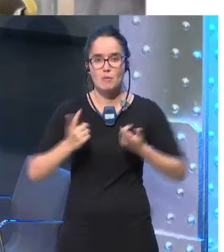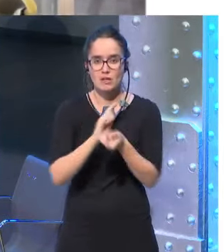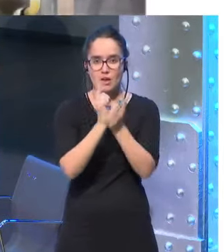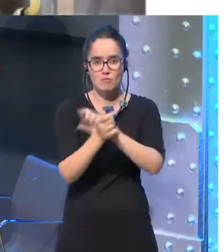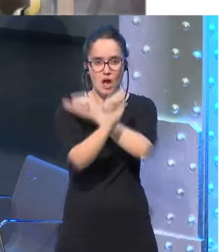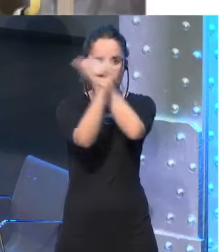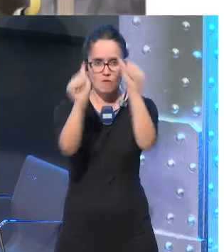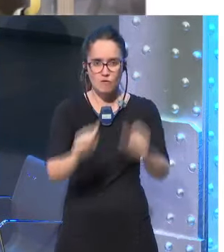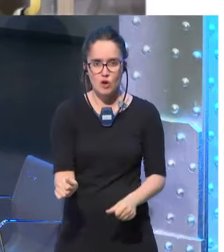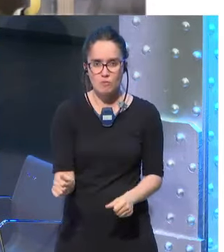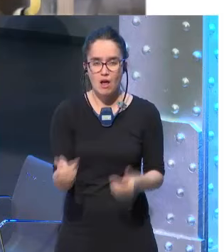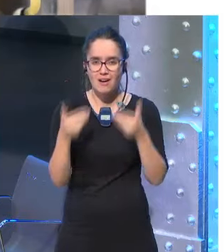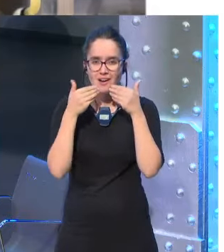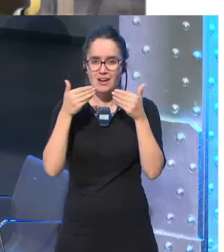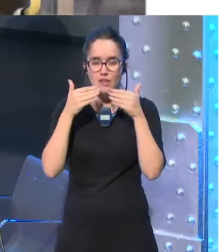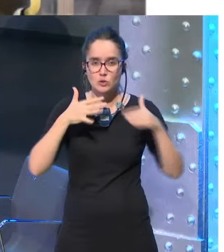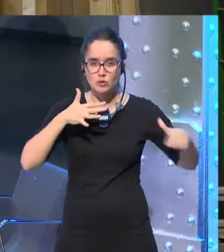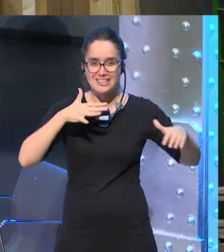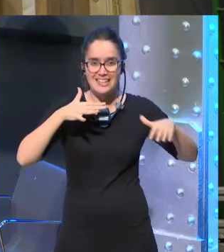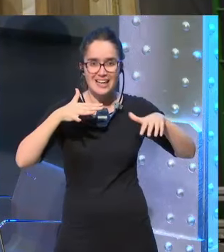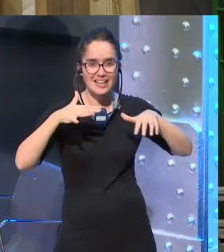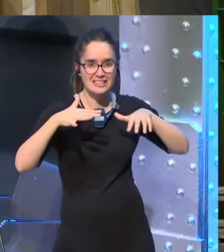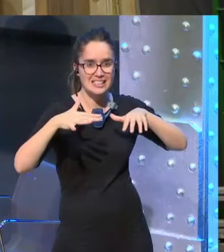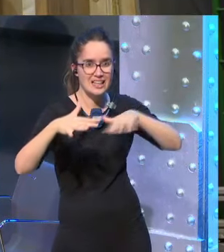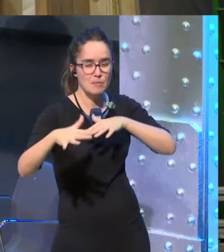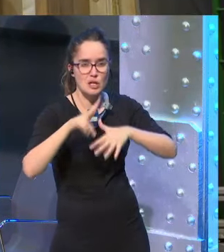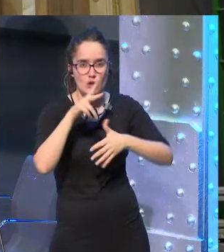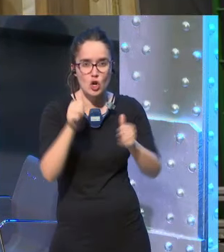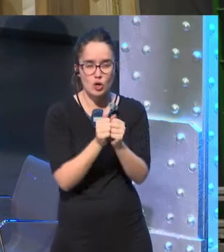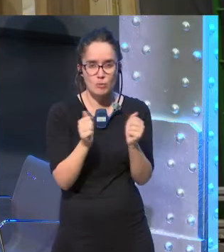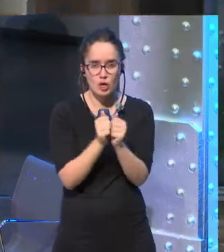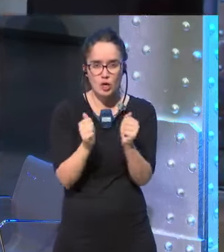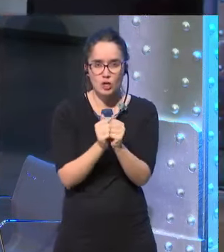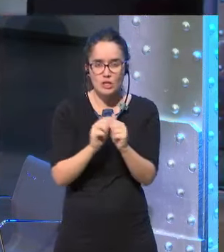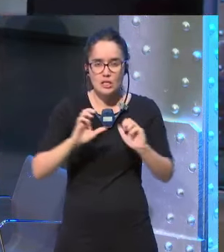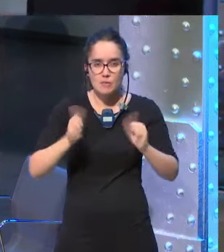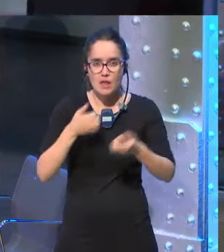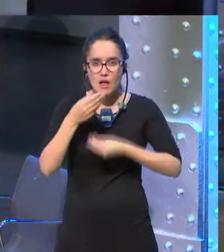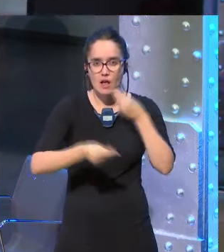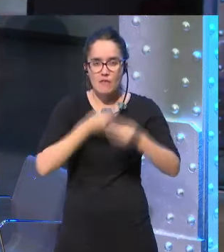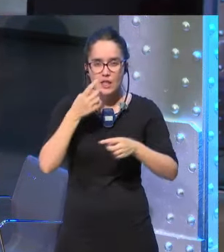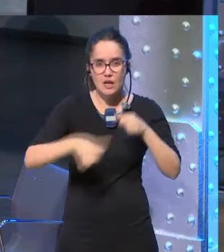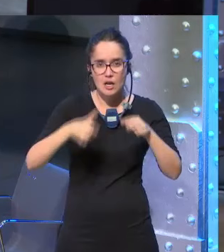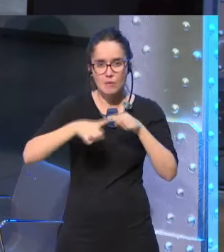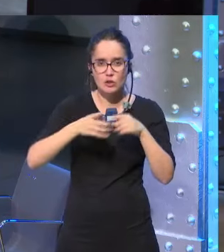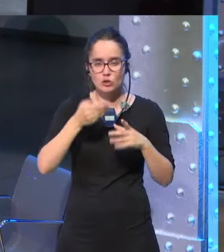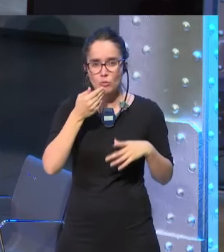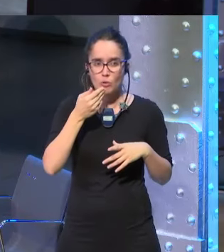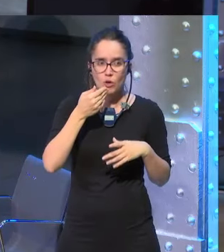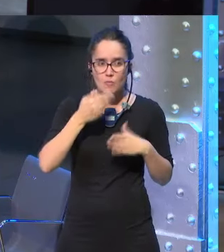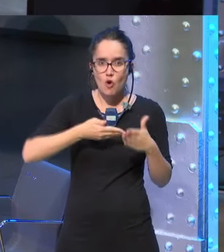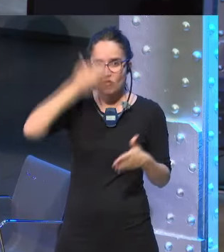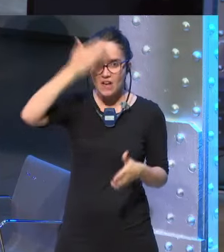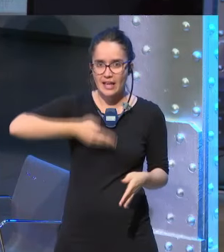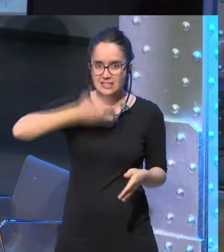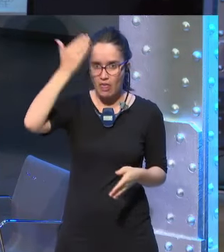slipping concrete, and you can produce elements like these facade mullions. Here you